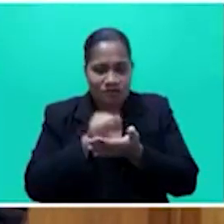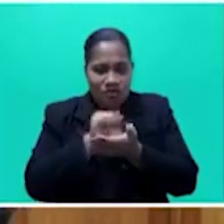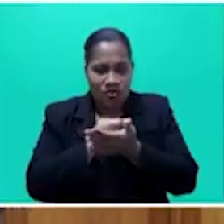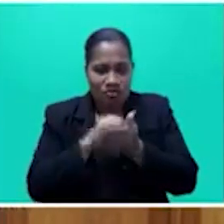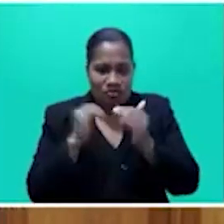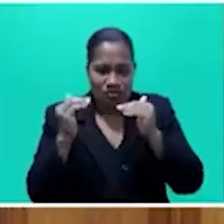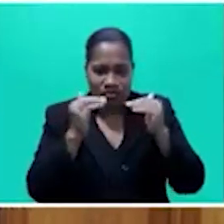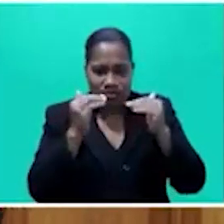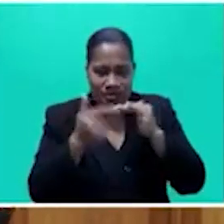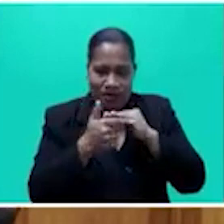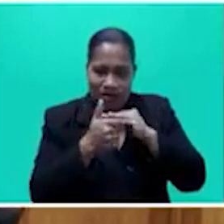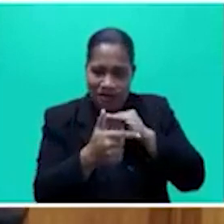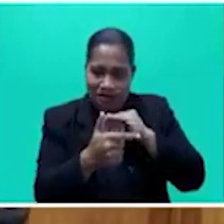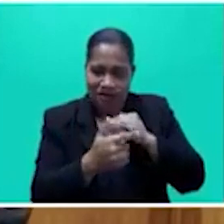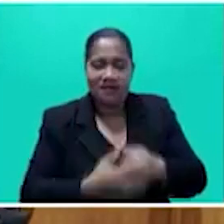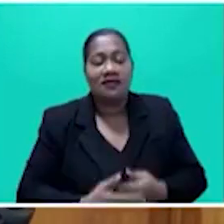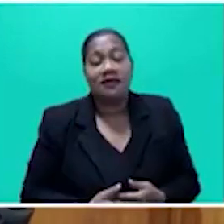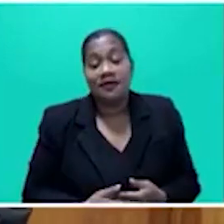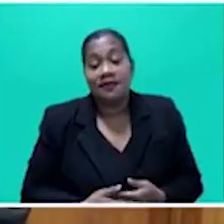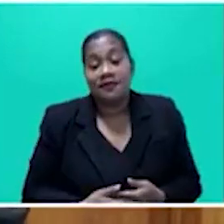So